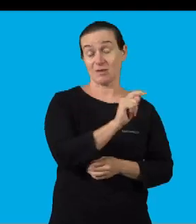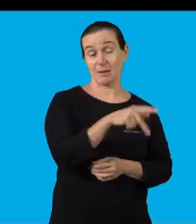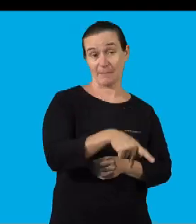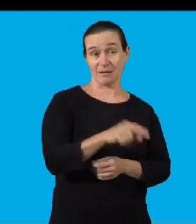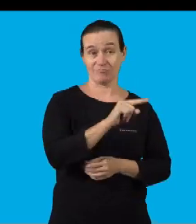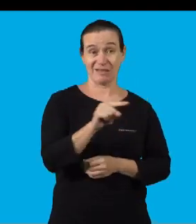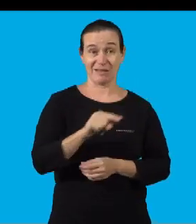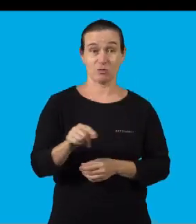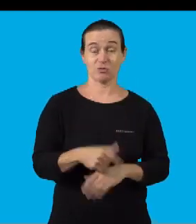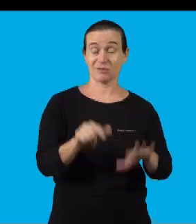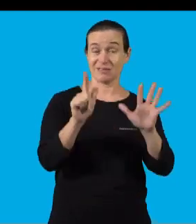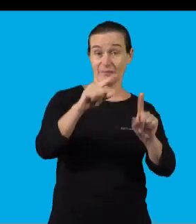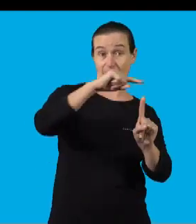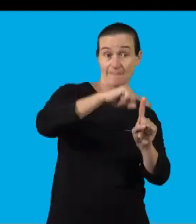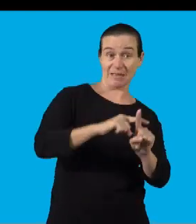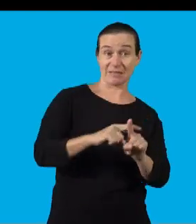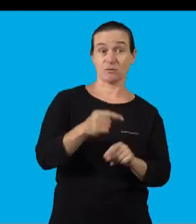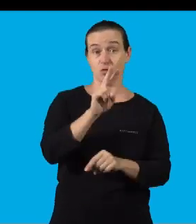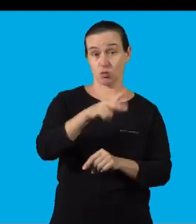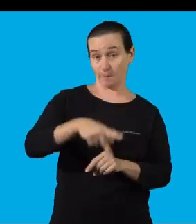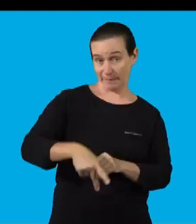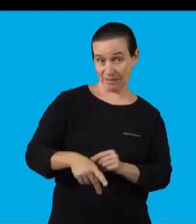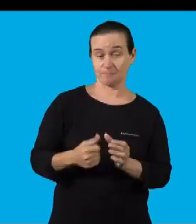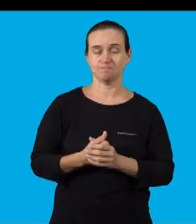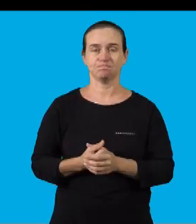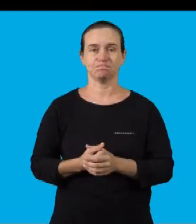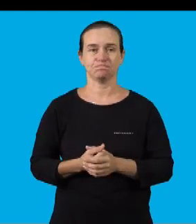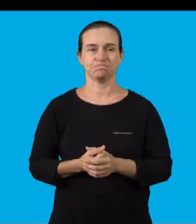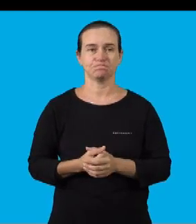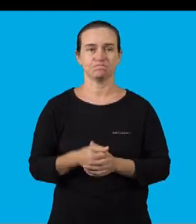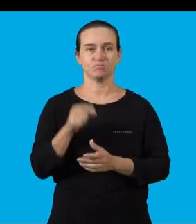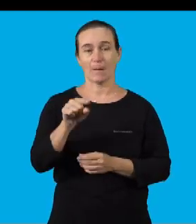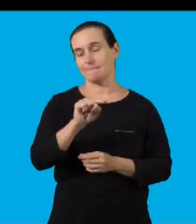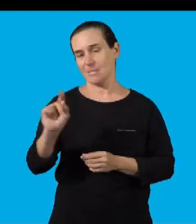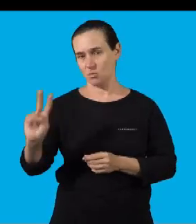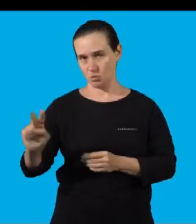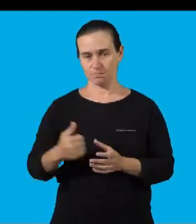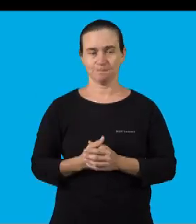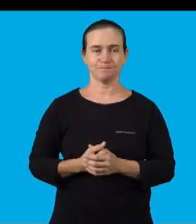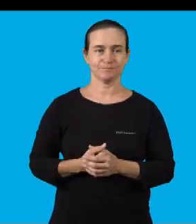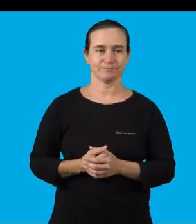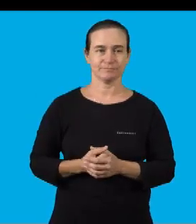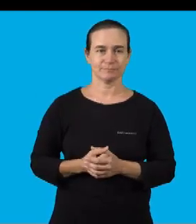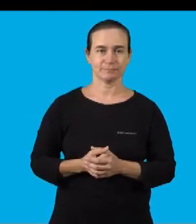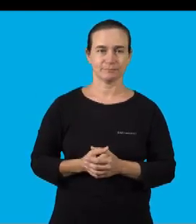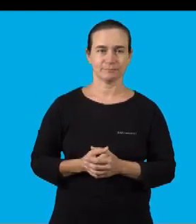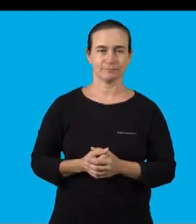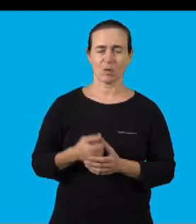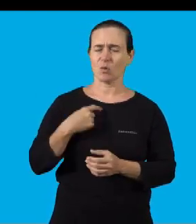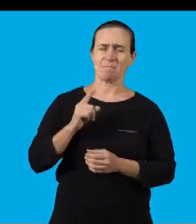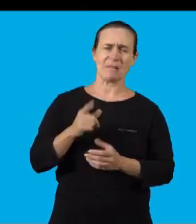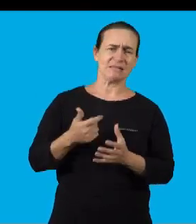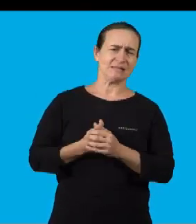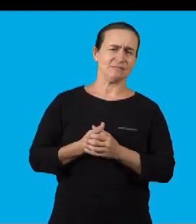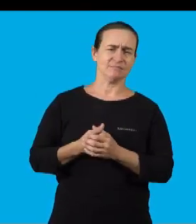that TP, that's going to be 7 plus 2P, and that is going to be minus 2. Do